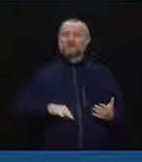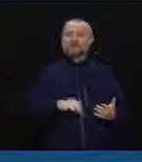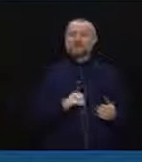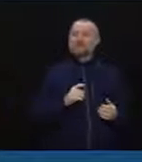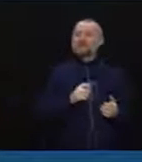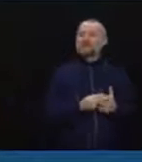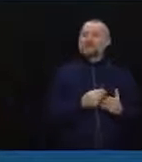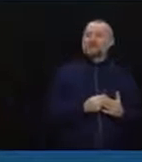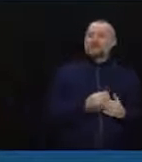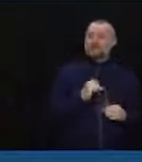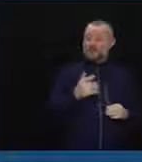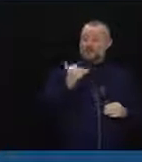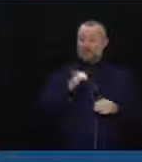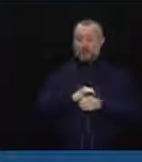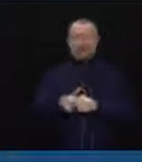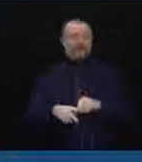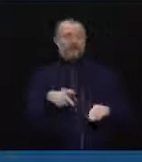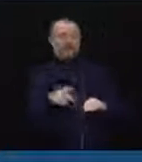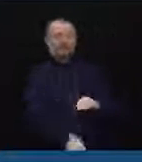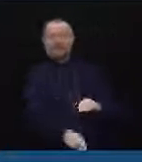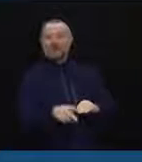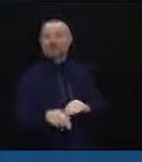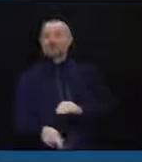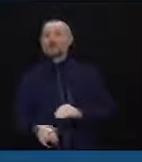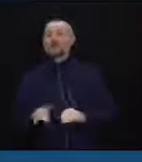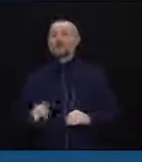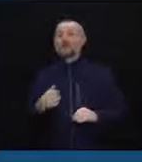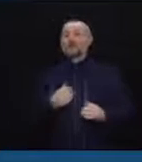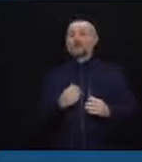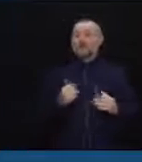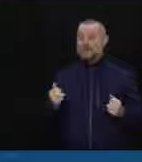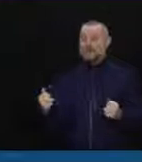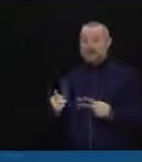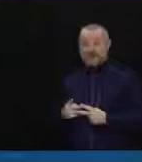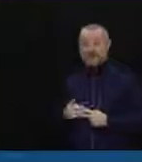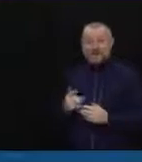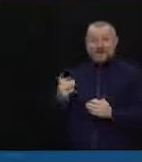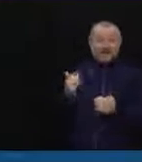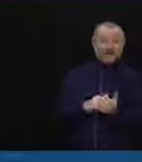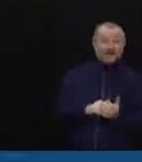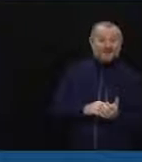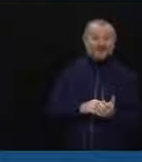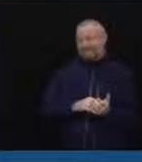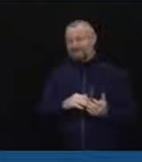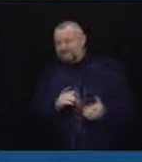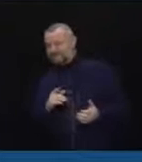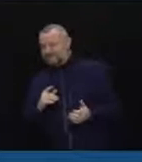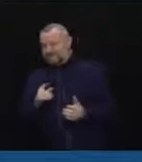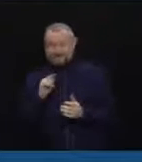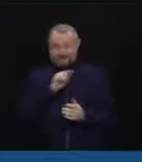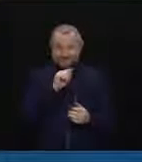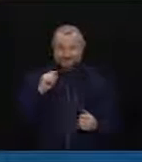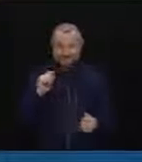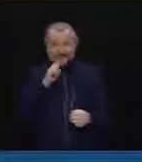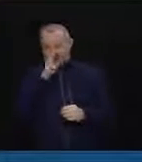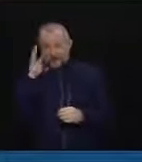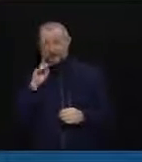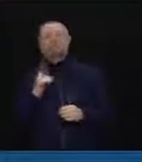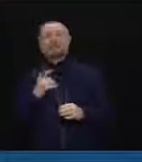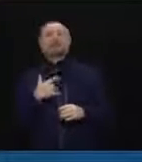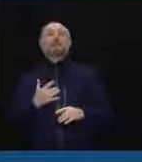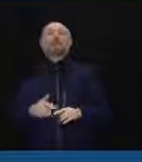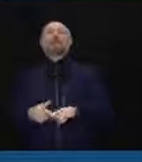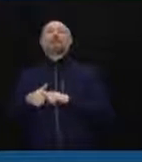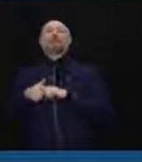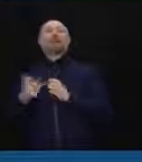And those once it was restored, even again, those that fell below 10% capacity this past fall, and as we were dealing with Omicron,